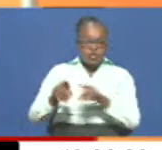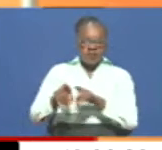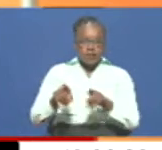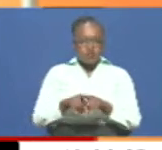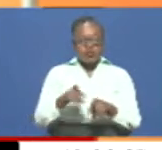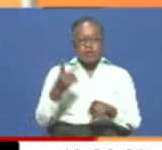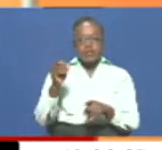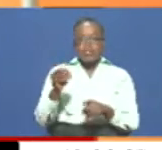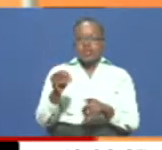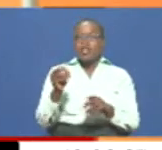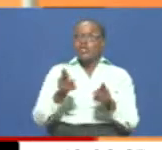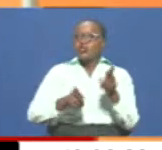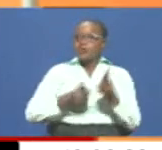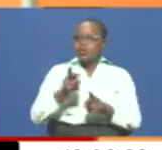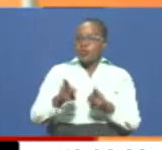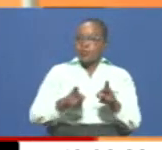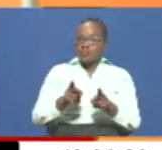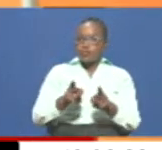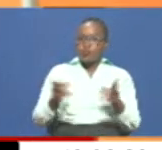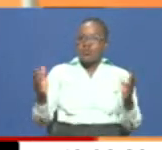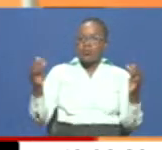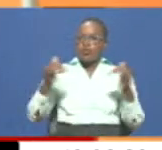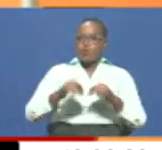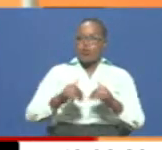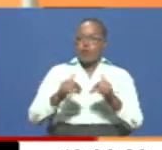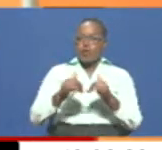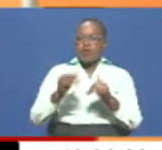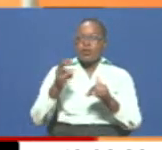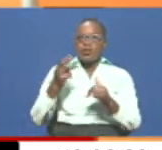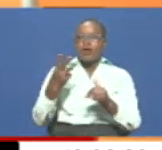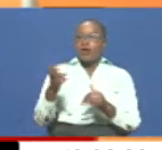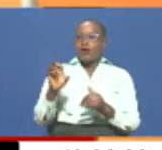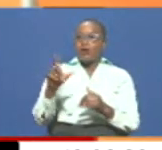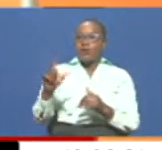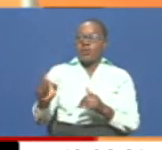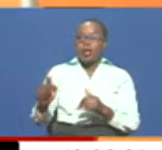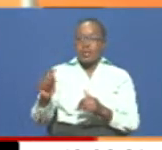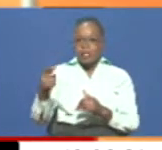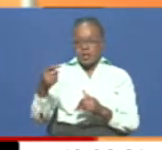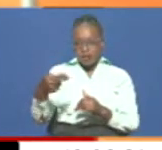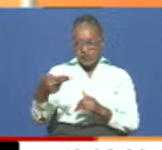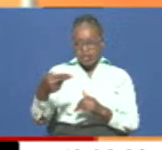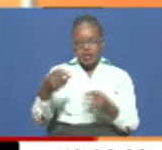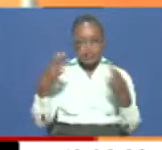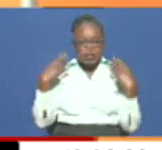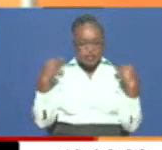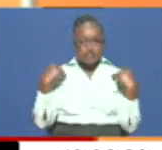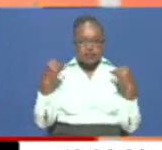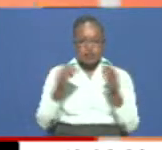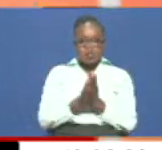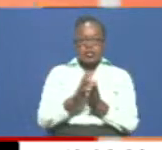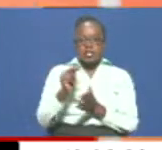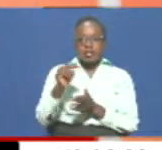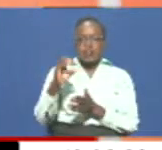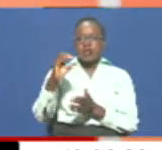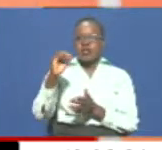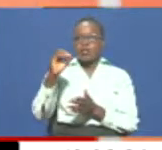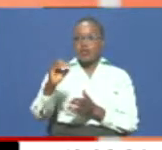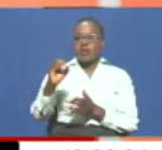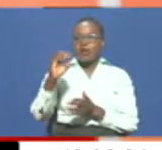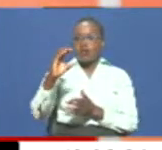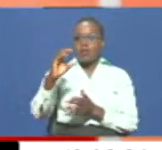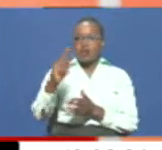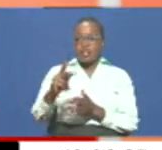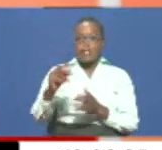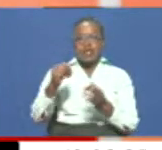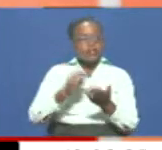Birmingham Commonwealth Games. In studio with us is Secretary General NOC, Francis Mutuku. Thank you very much, Bwana Francis, for giving us the